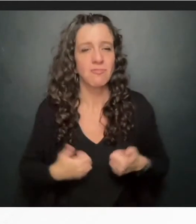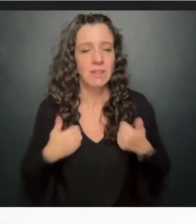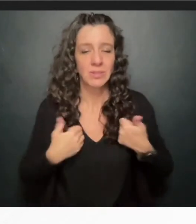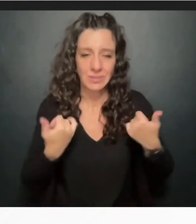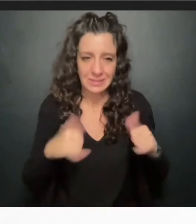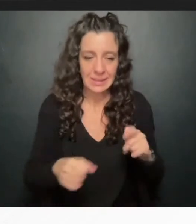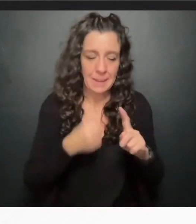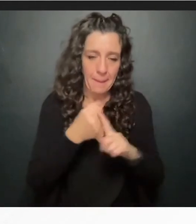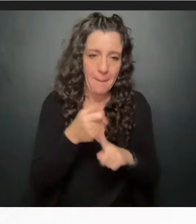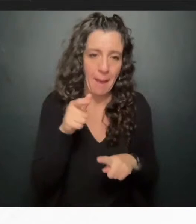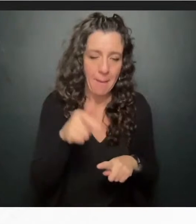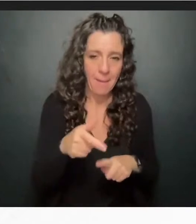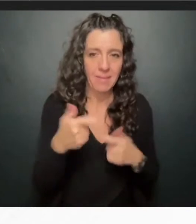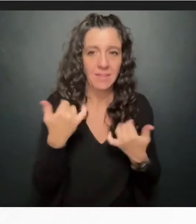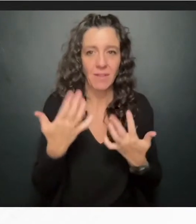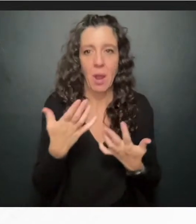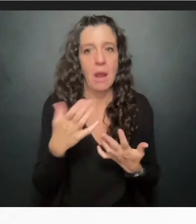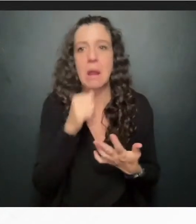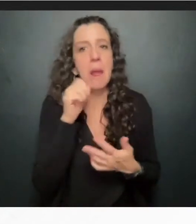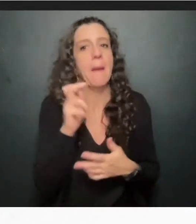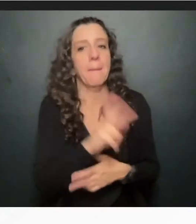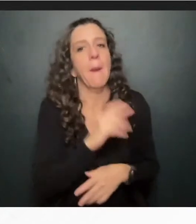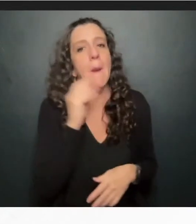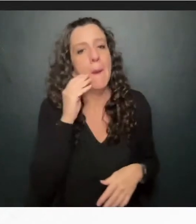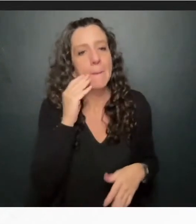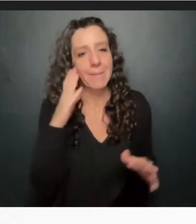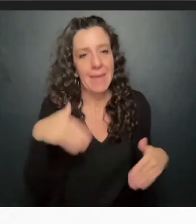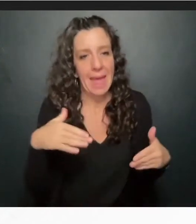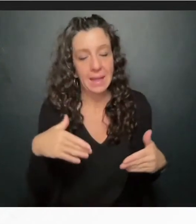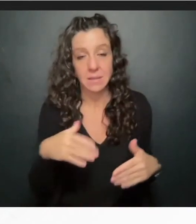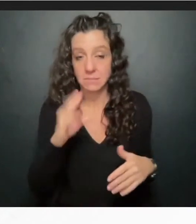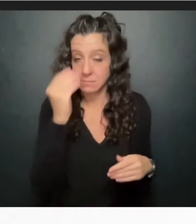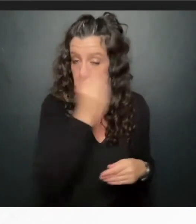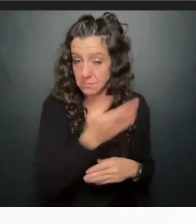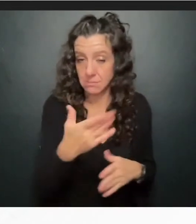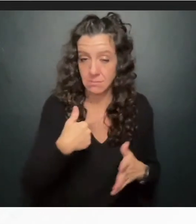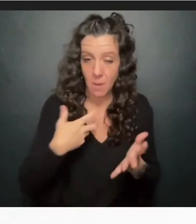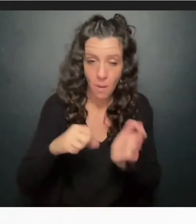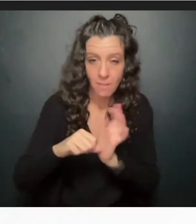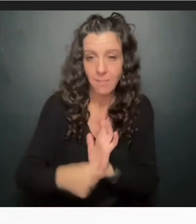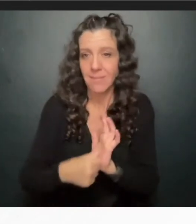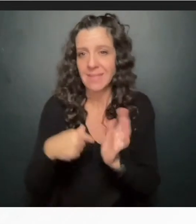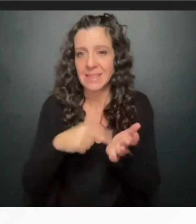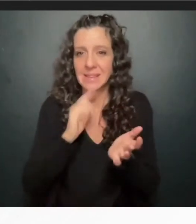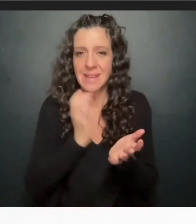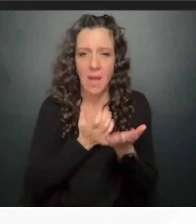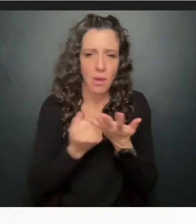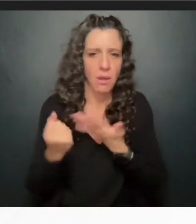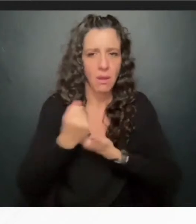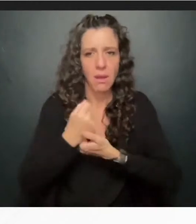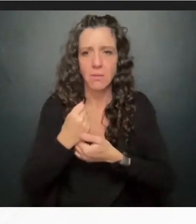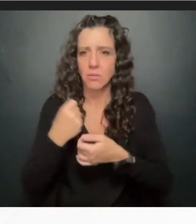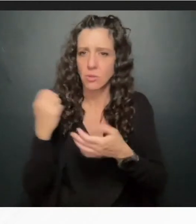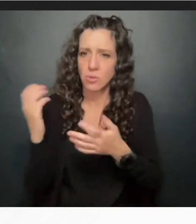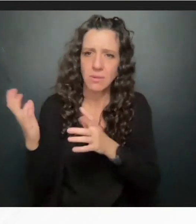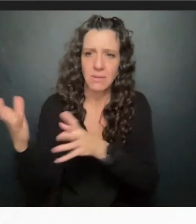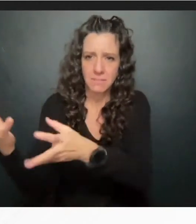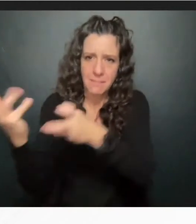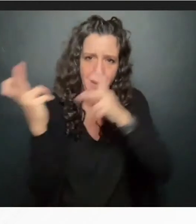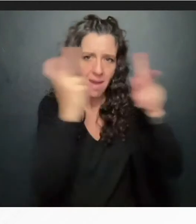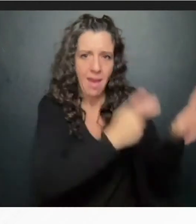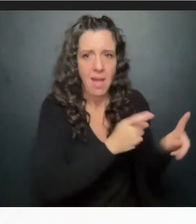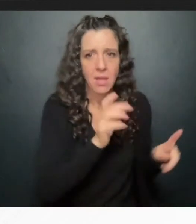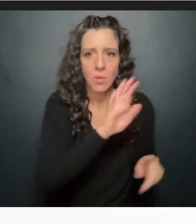homes. And I want to ensure each and every one of you, it is our top priority to get you back into your communities and into